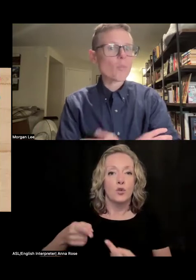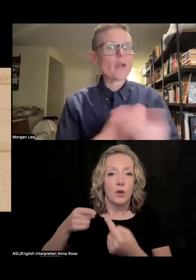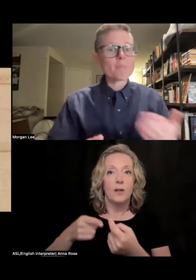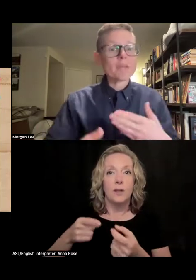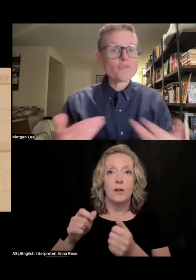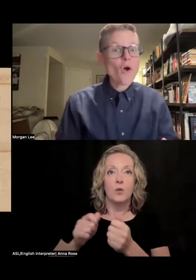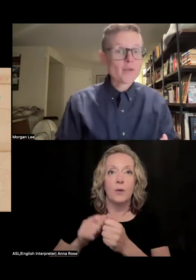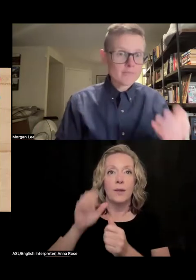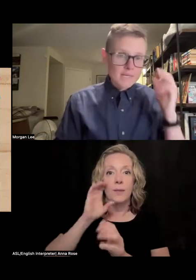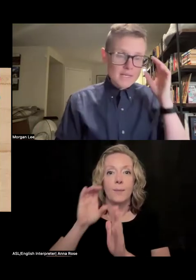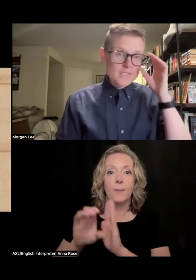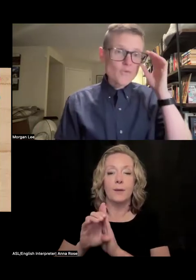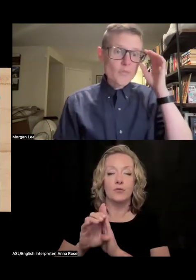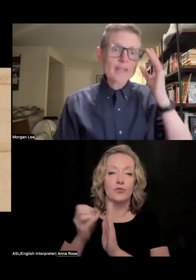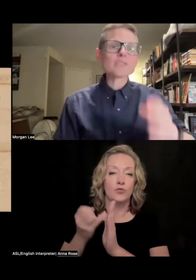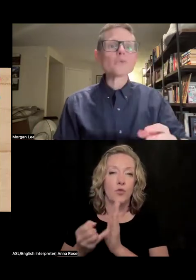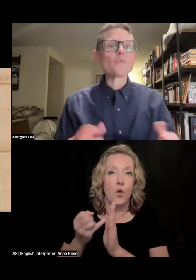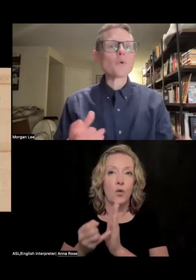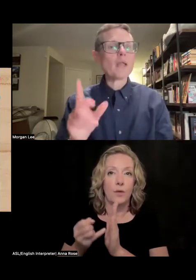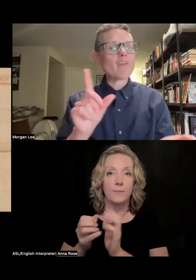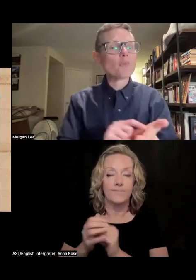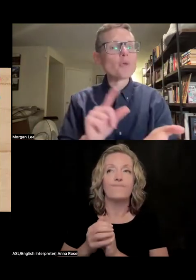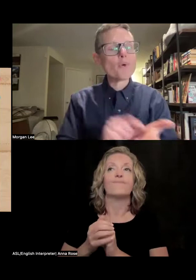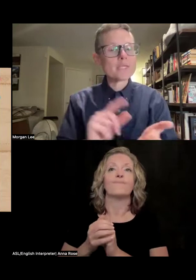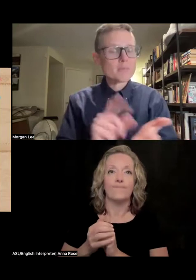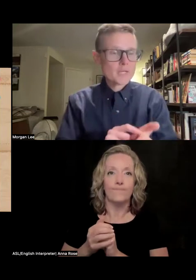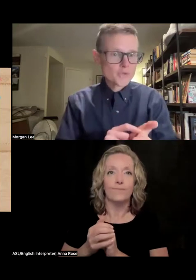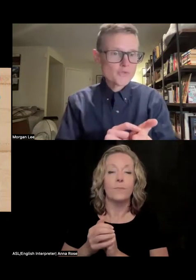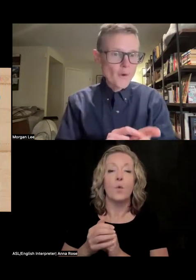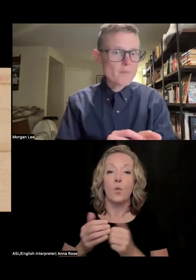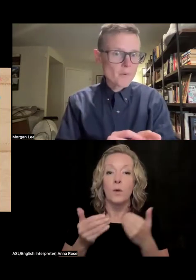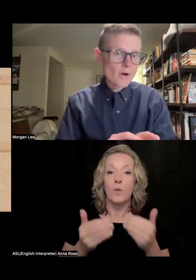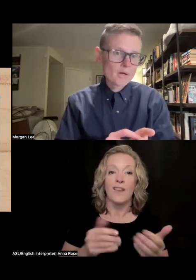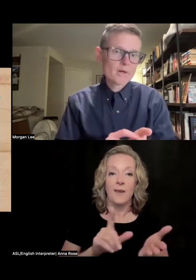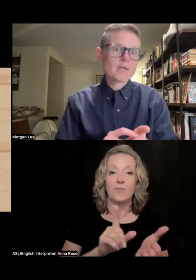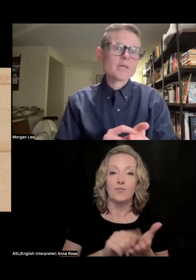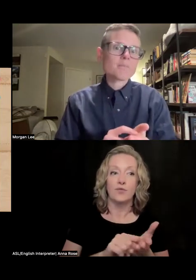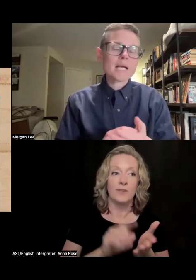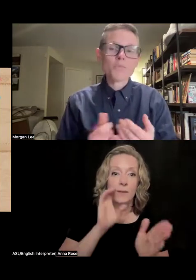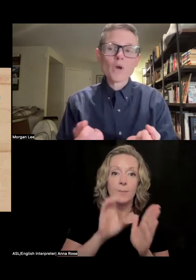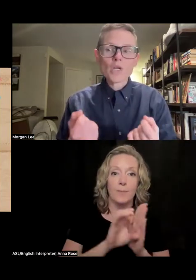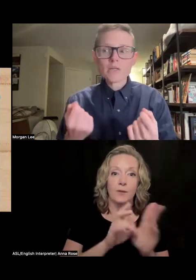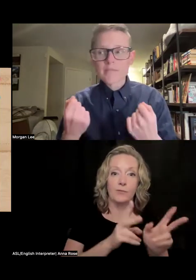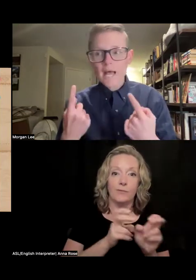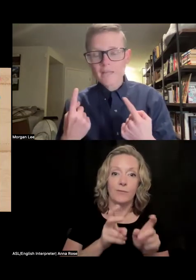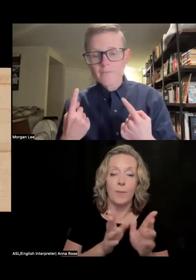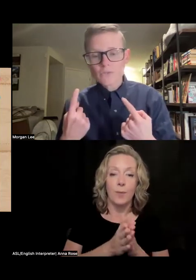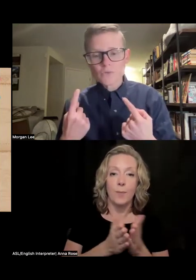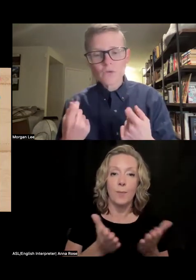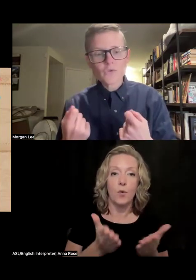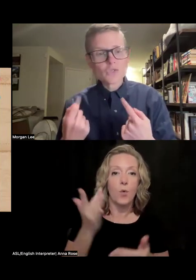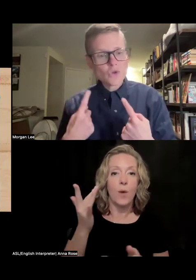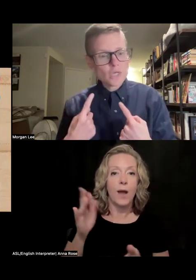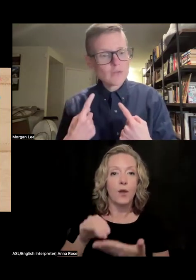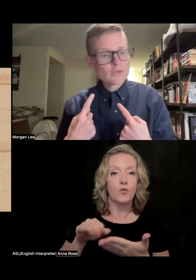understand what had been drawn. So for that student, we would have pre-printed pictures from the book, because we couldn't tell if the